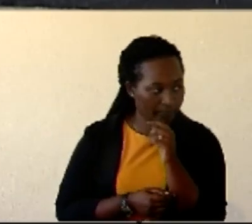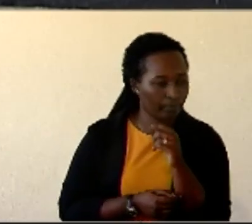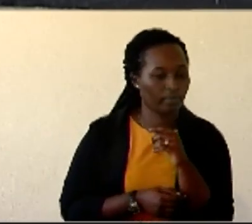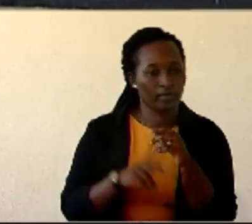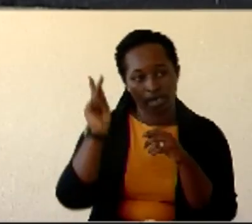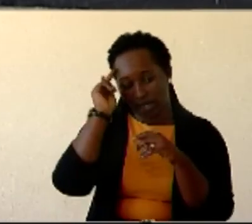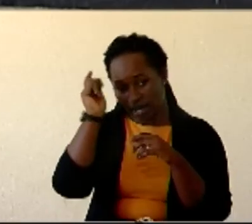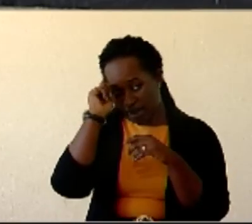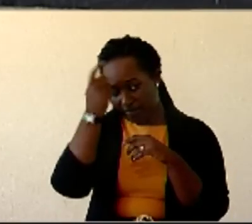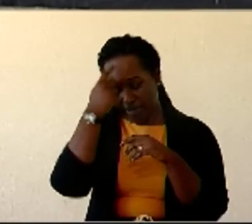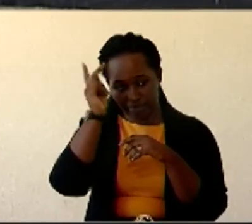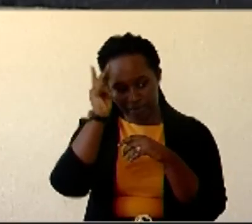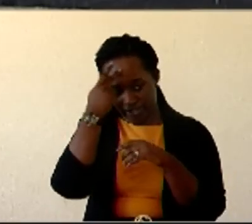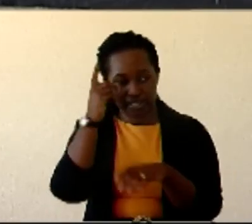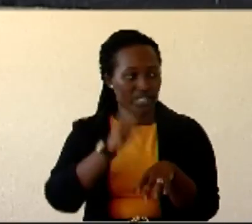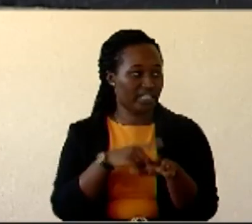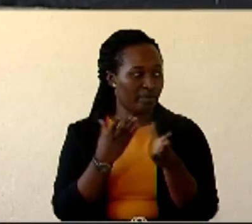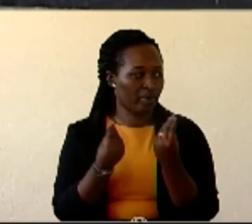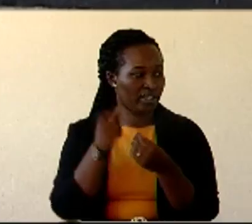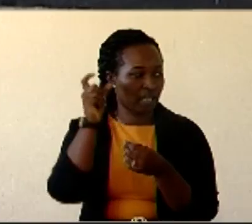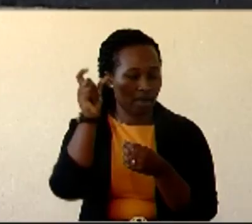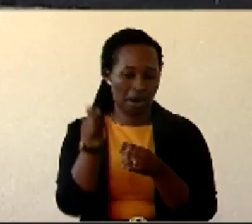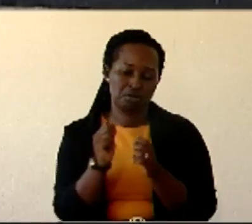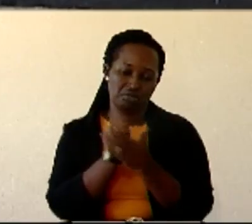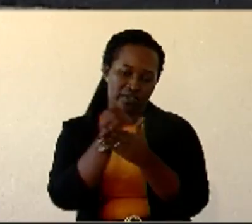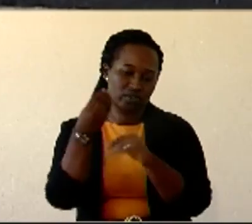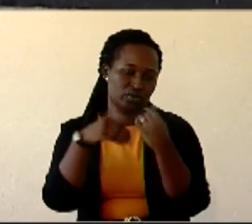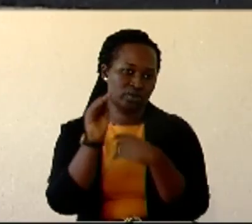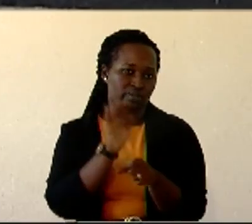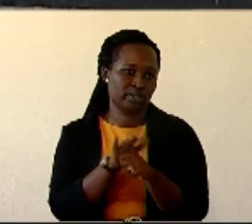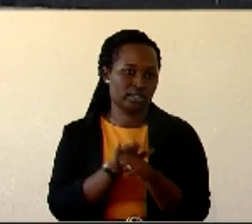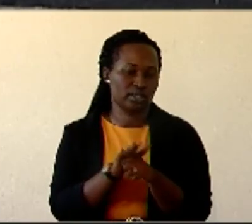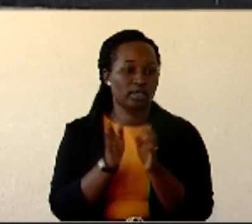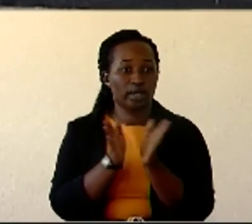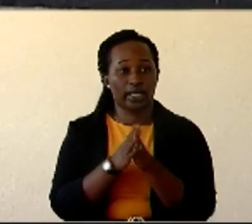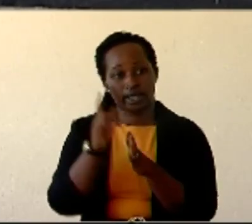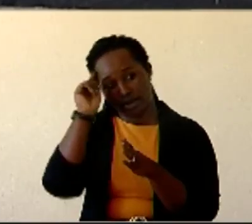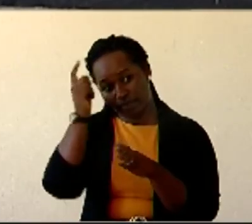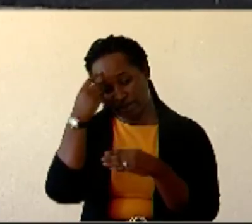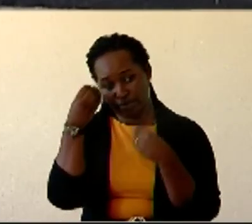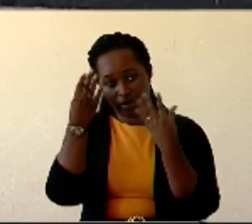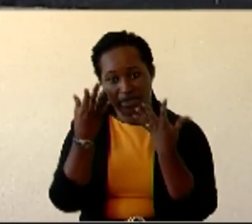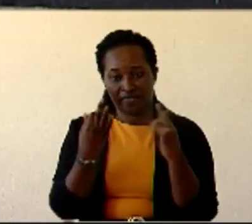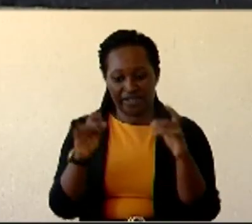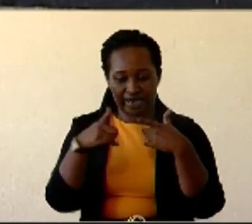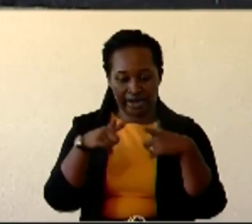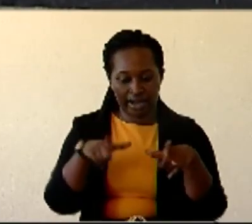policies are favorable, like reduced taxation, subsidization, maybe the government provides free land